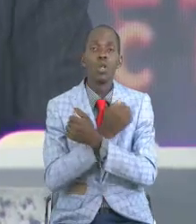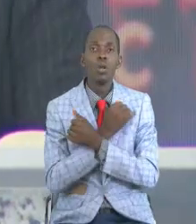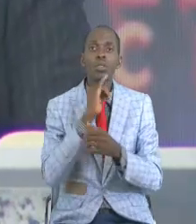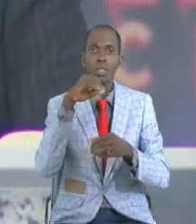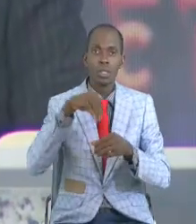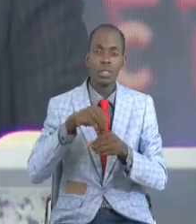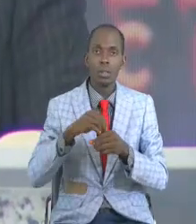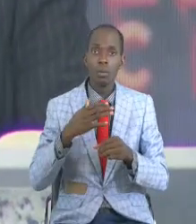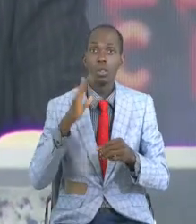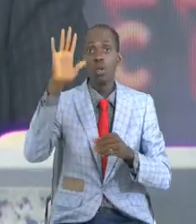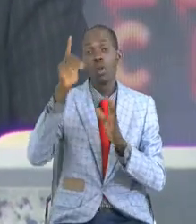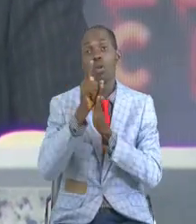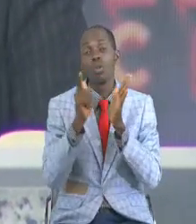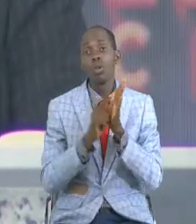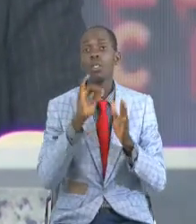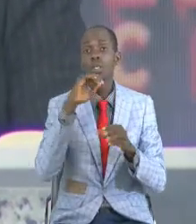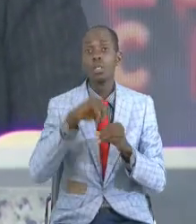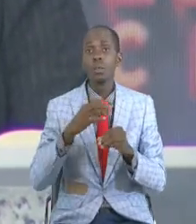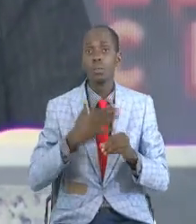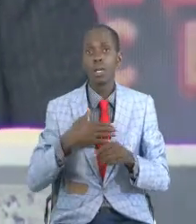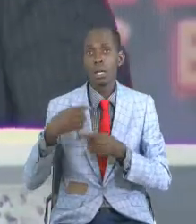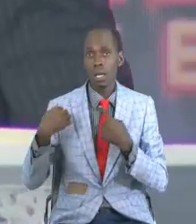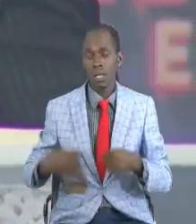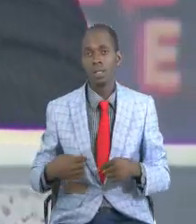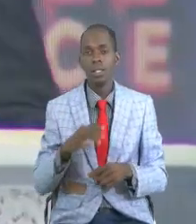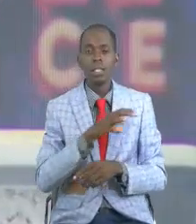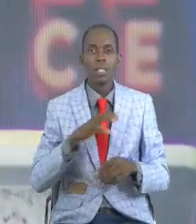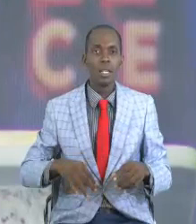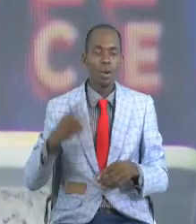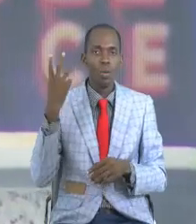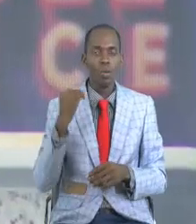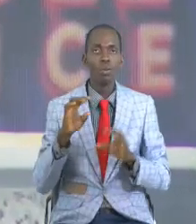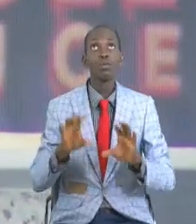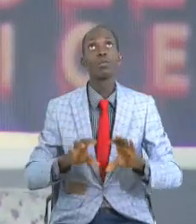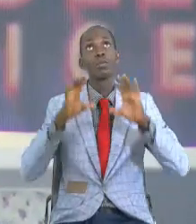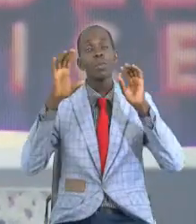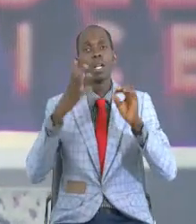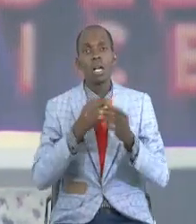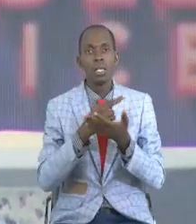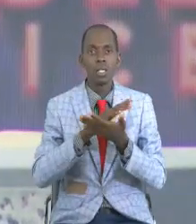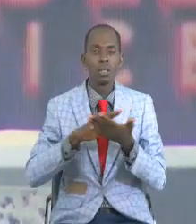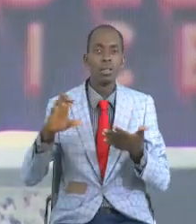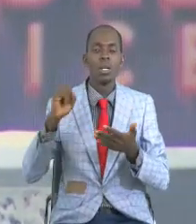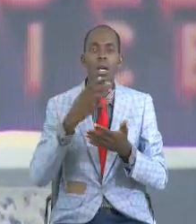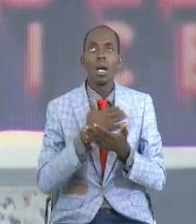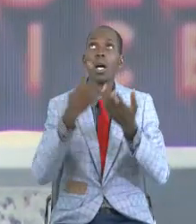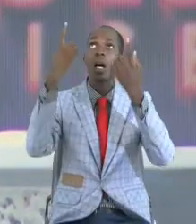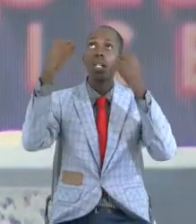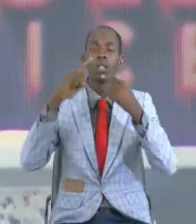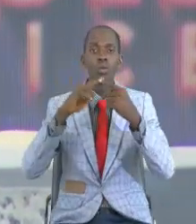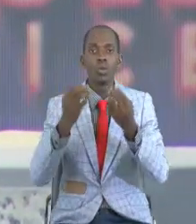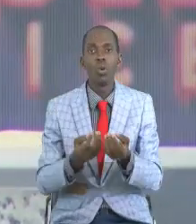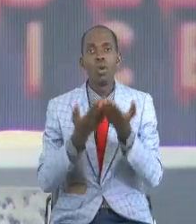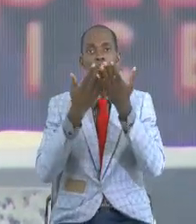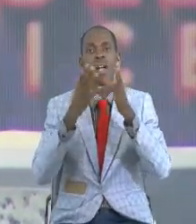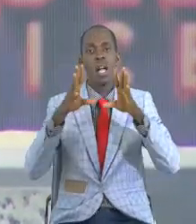was committed, and Christ was righteous, and Christ came to offer acceptable,